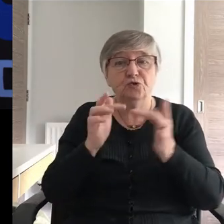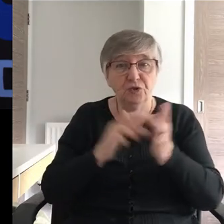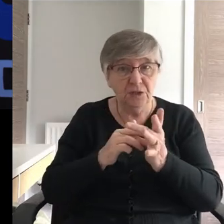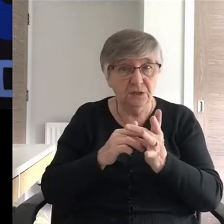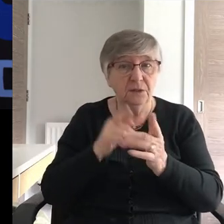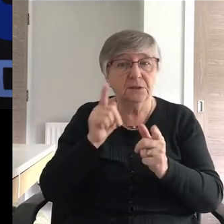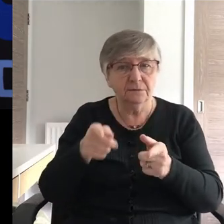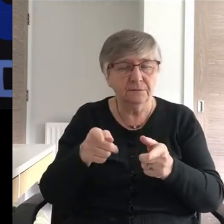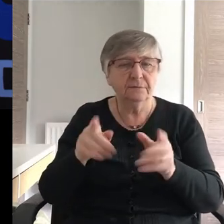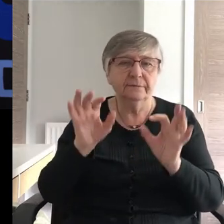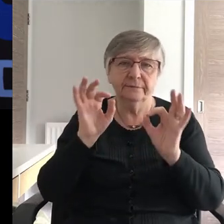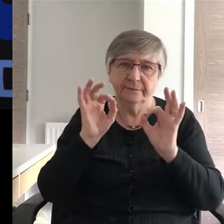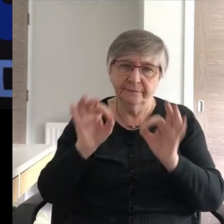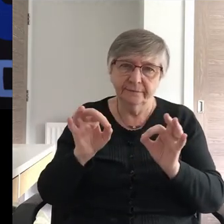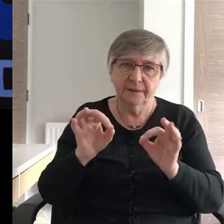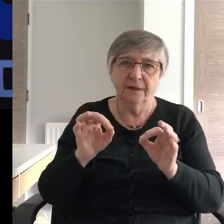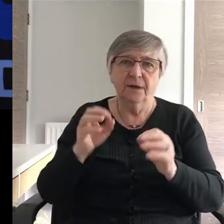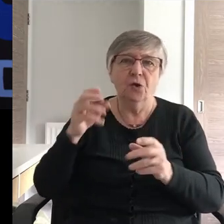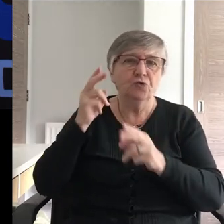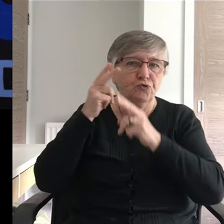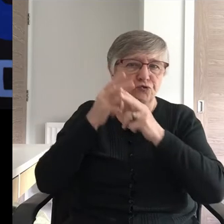the ultimate shepherd king.